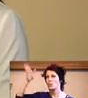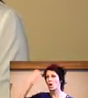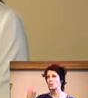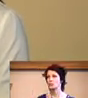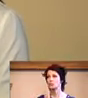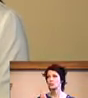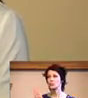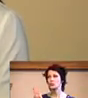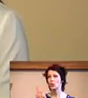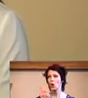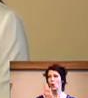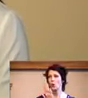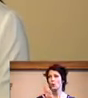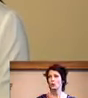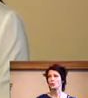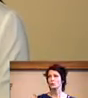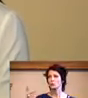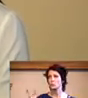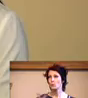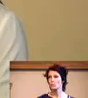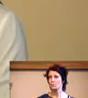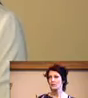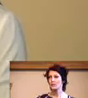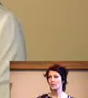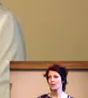much God loves us